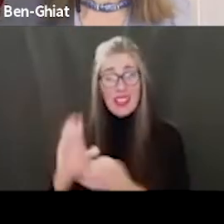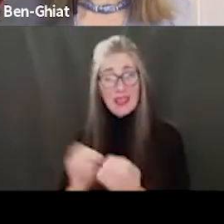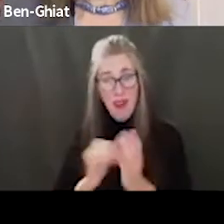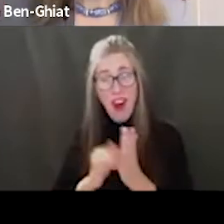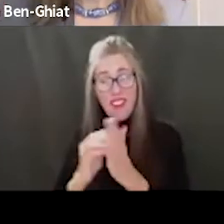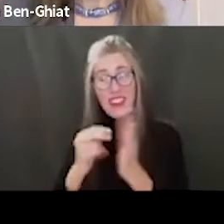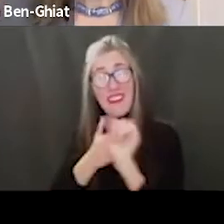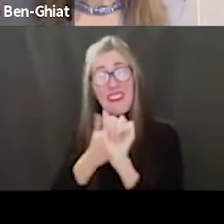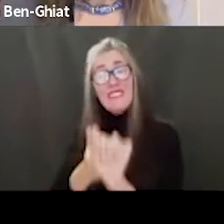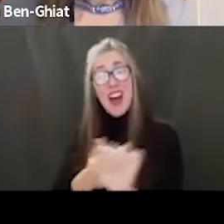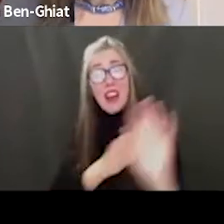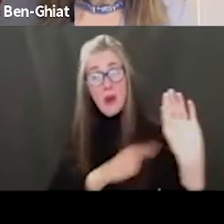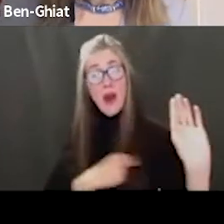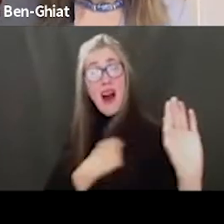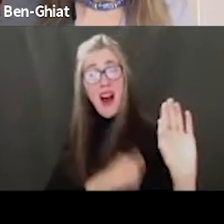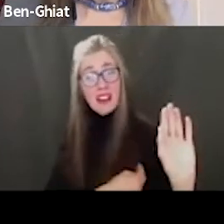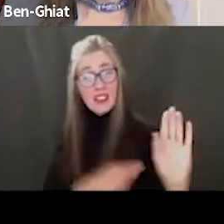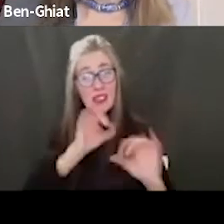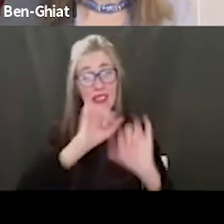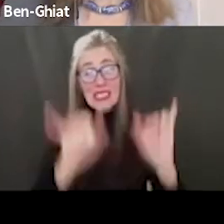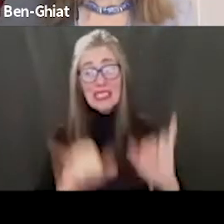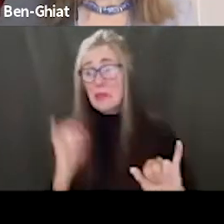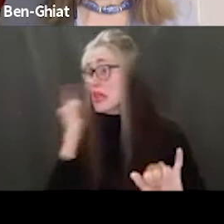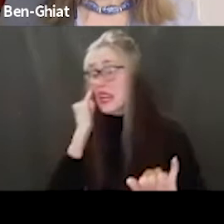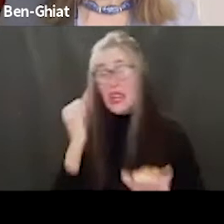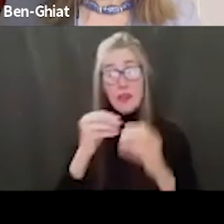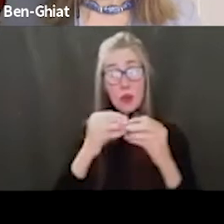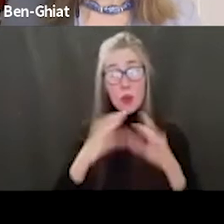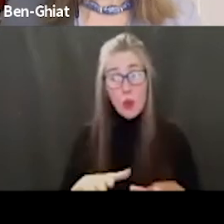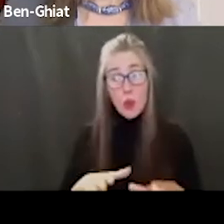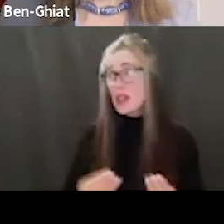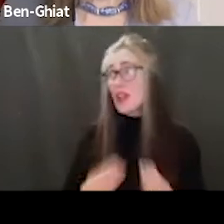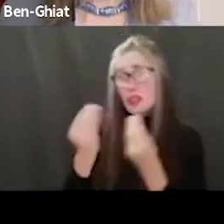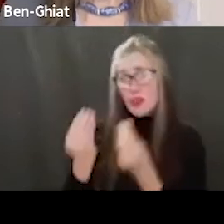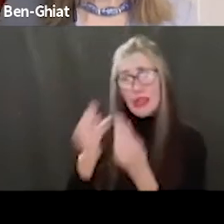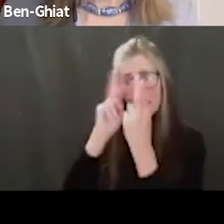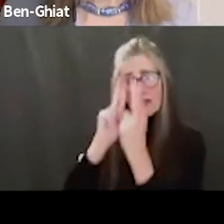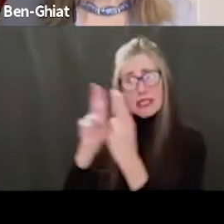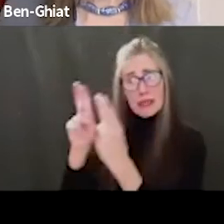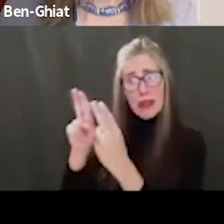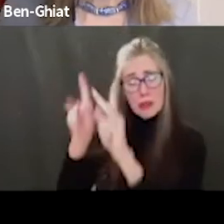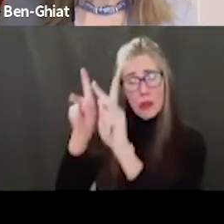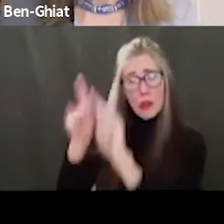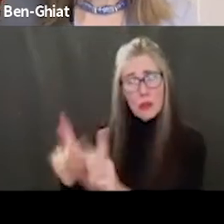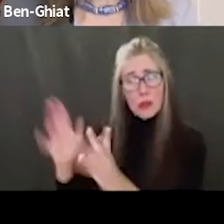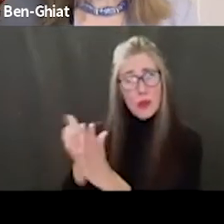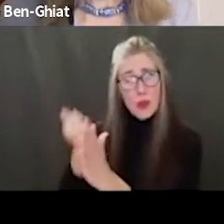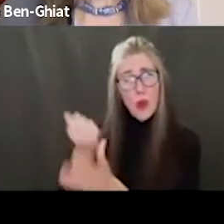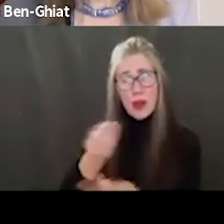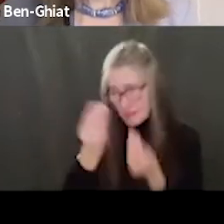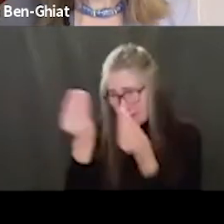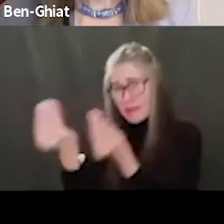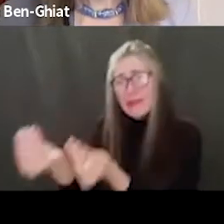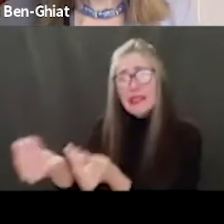such as the idea that the loser of an election would give the winner the respect of vacating office. Indeed,